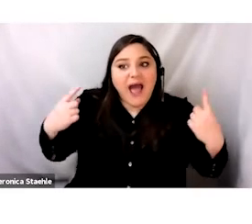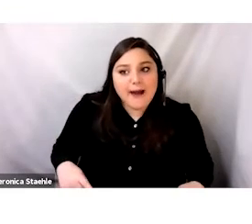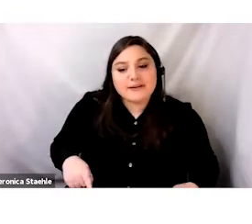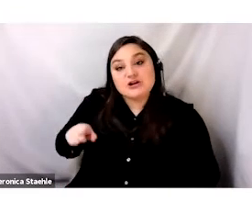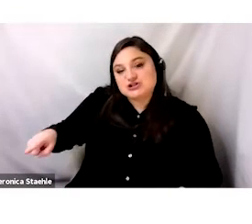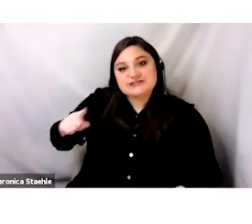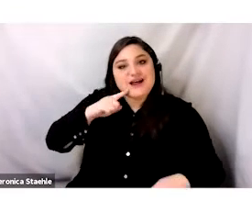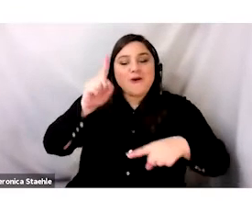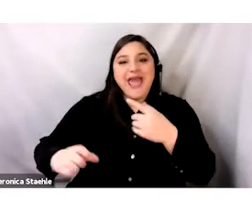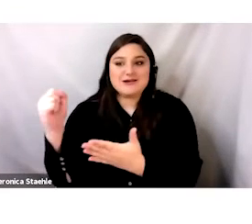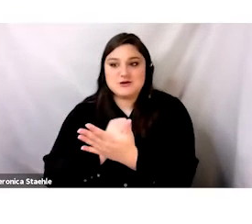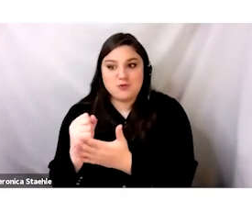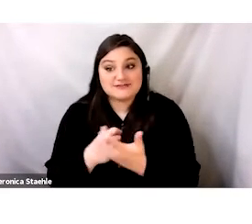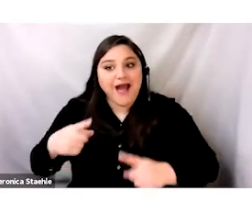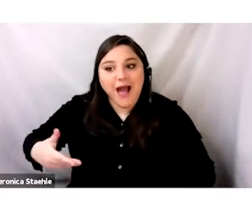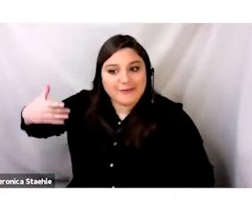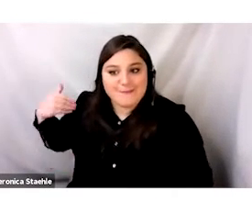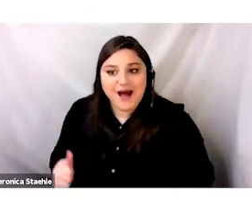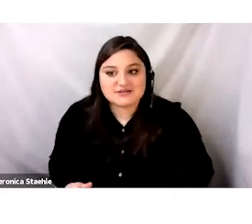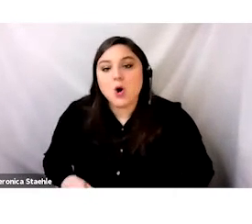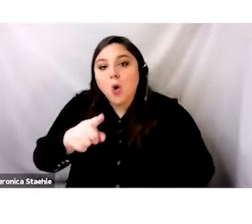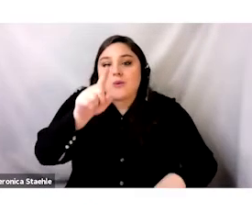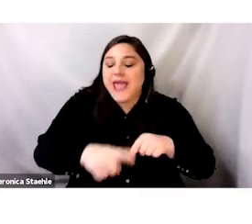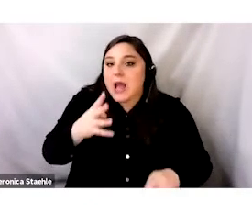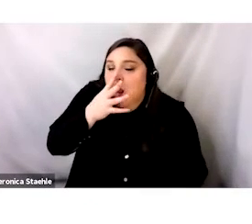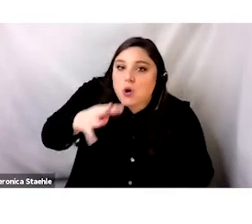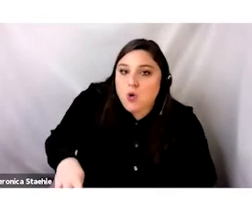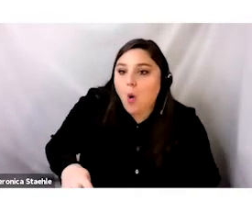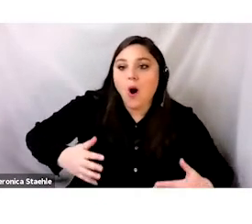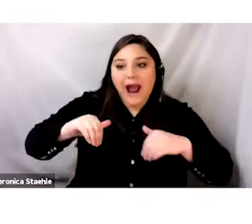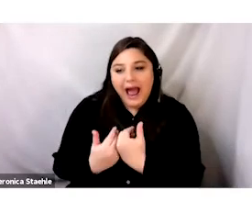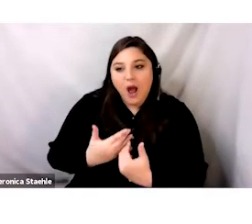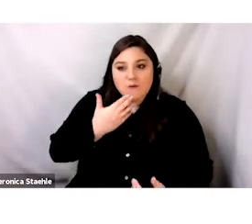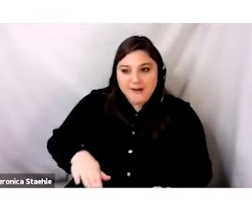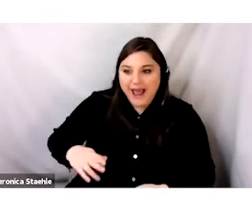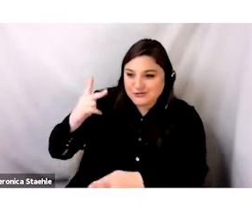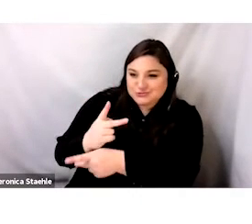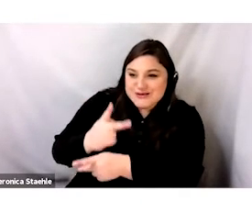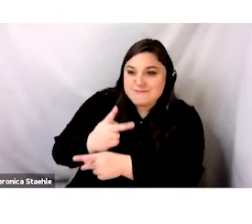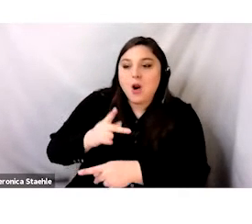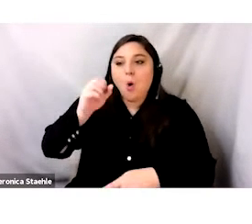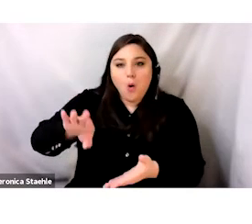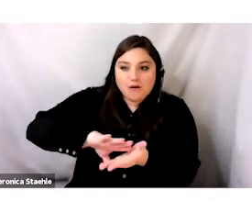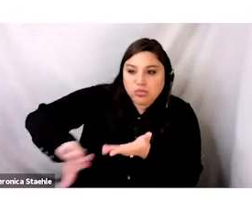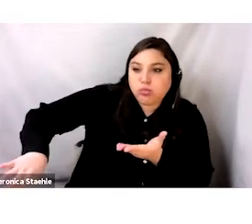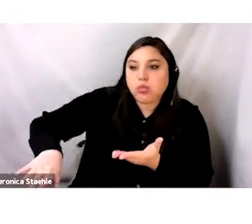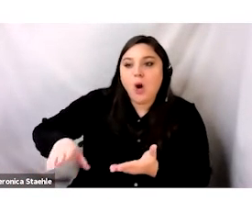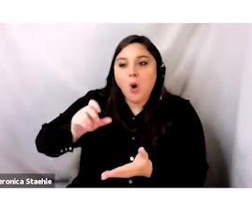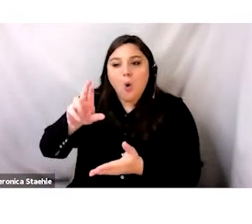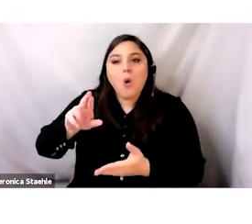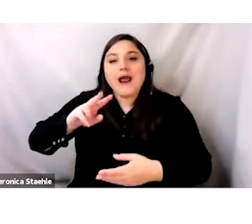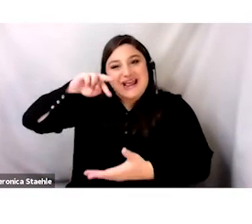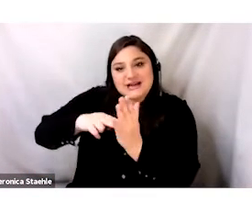can't also ignore how the mistreatment or the exclusion or the